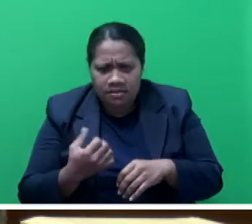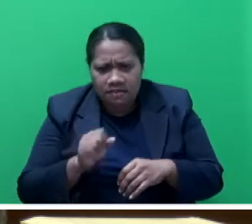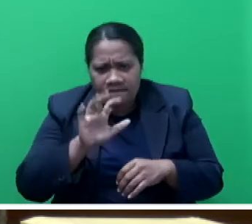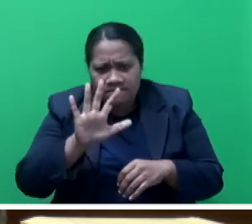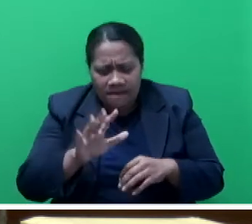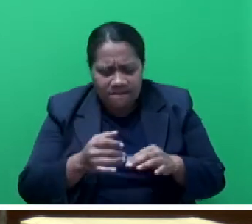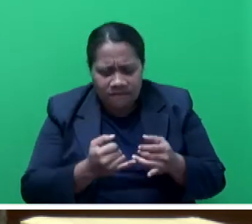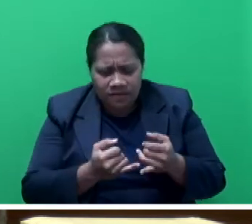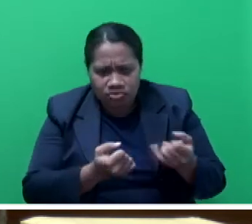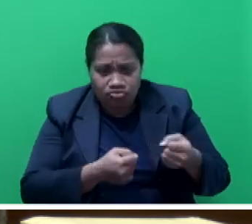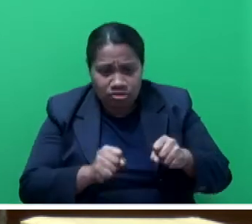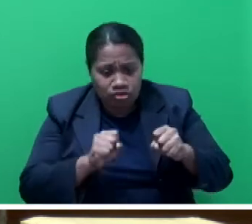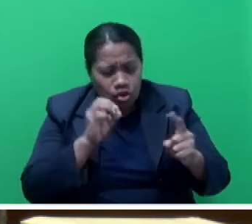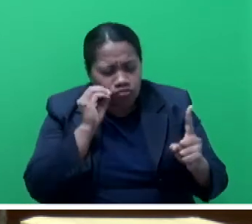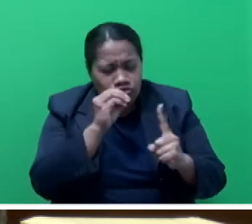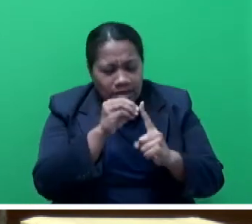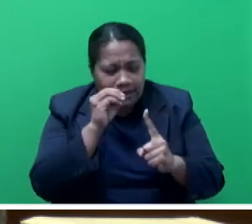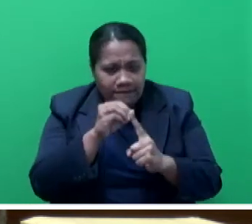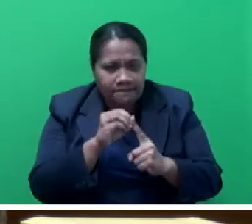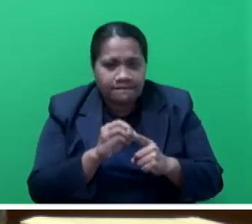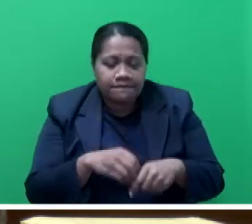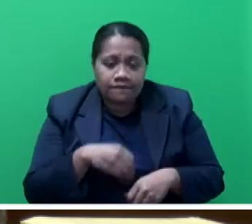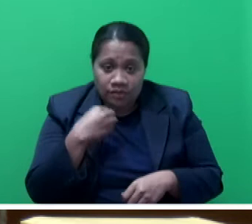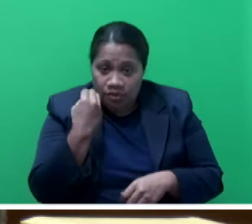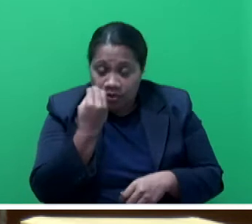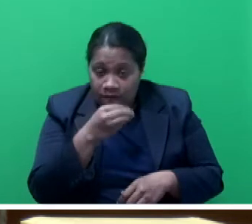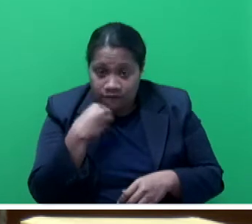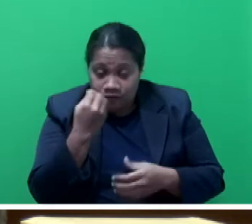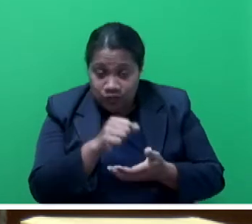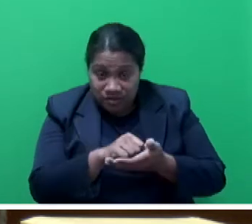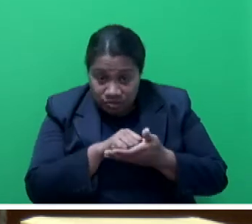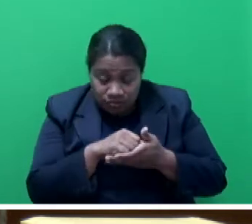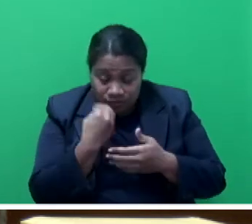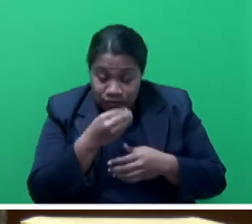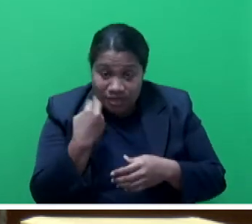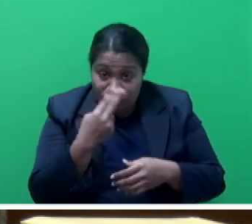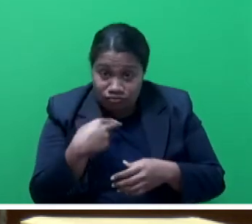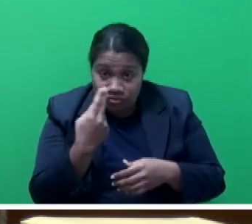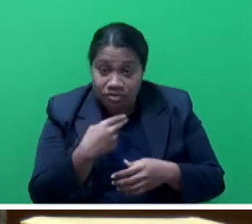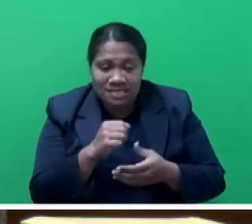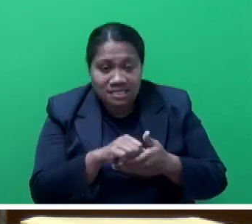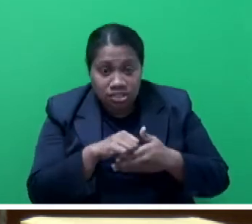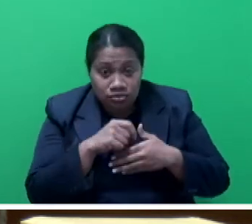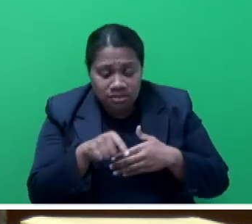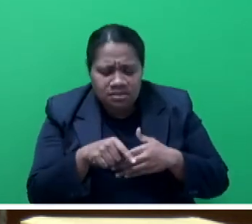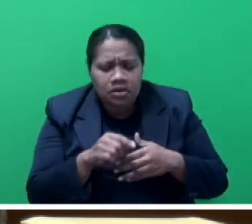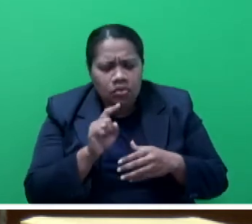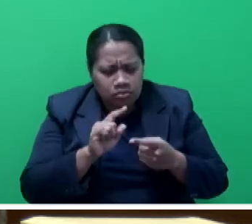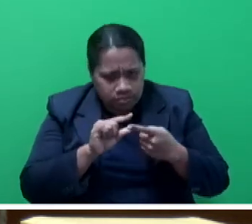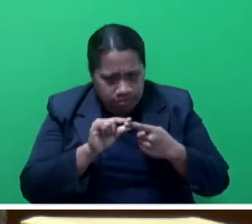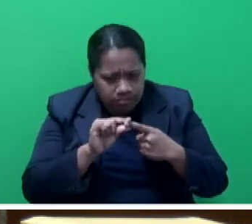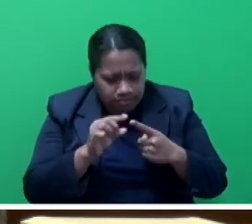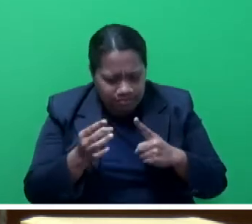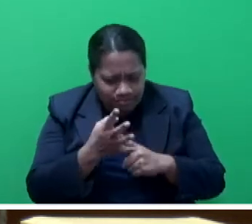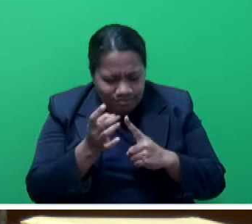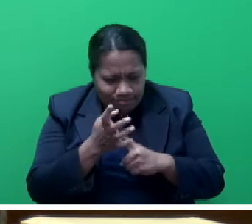objectives, food security or food and nutritional security is one of the key strategic objectives, Mr.